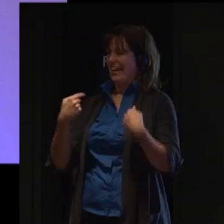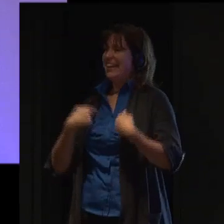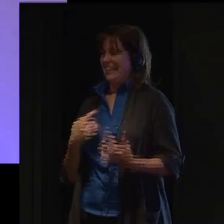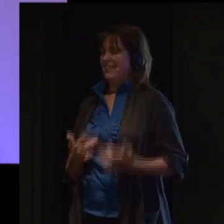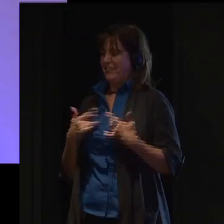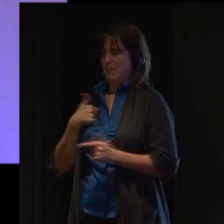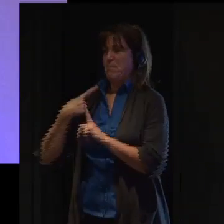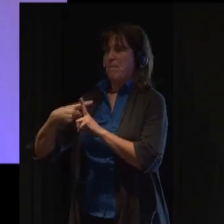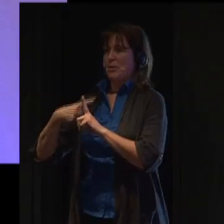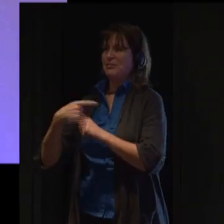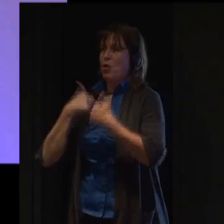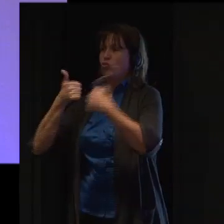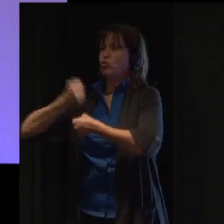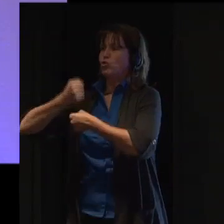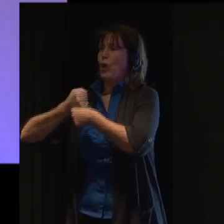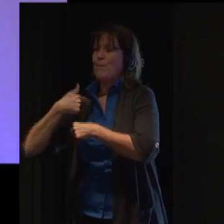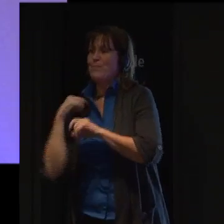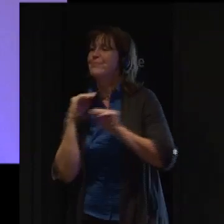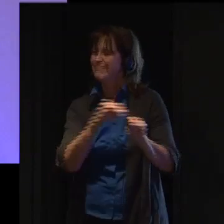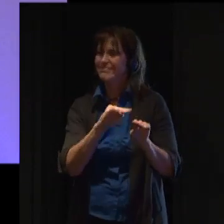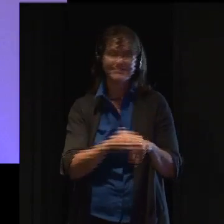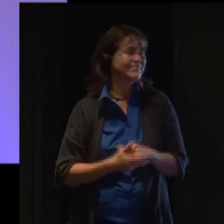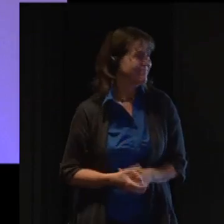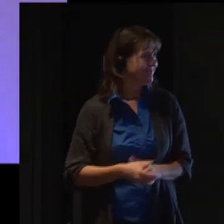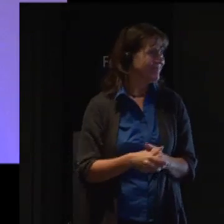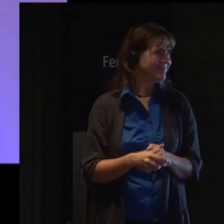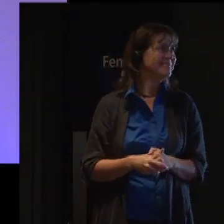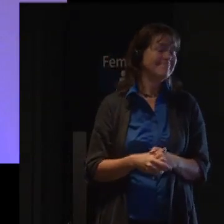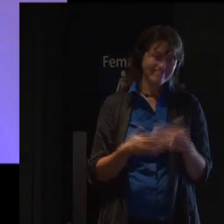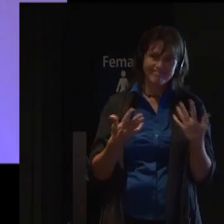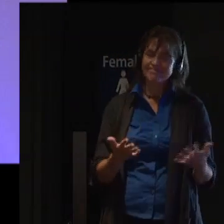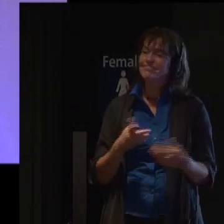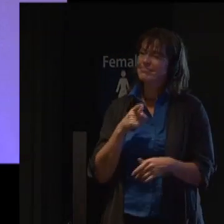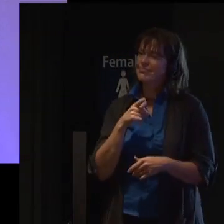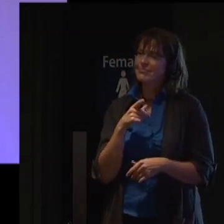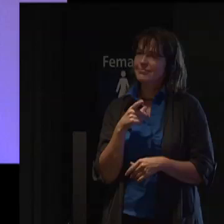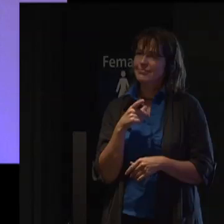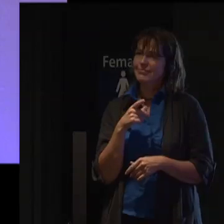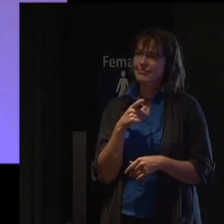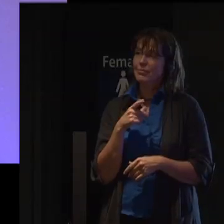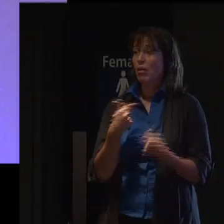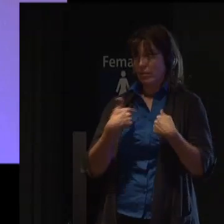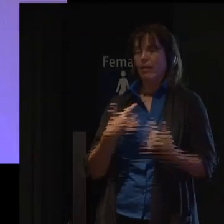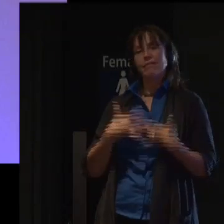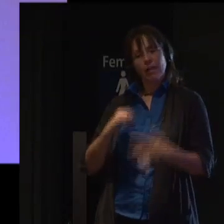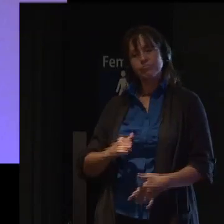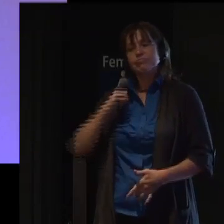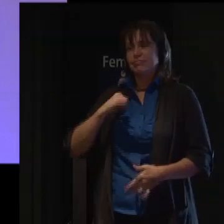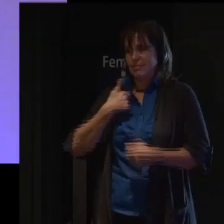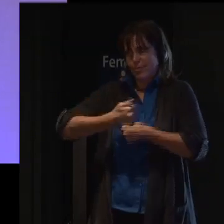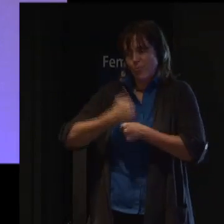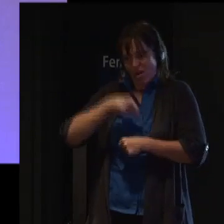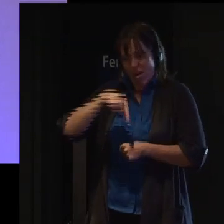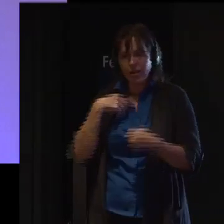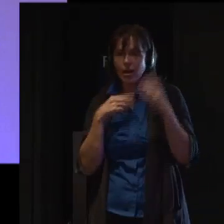feel what we are doing, and they're really part of the game. And it's really a great honor, and it's a great pleasure to do